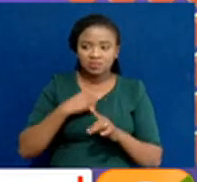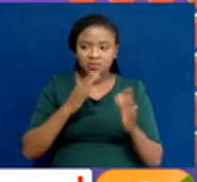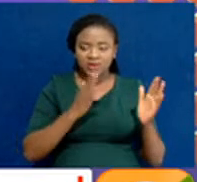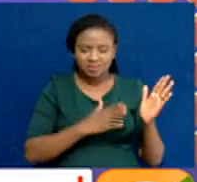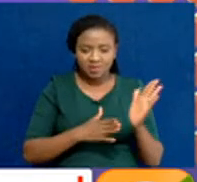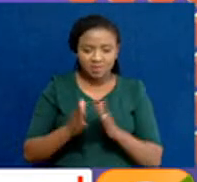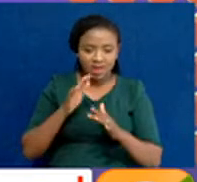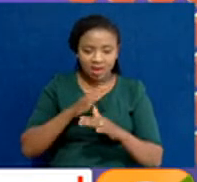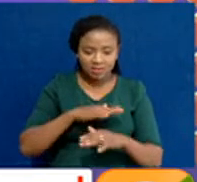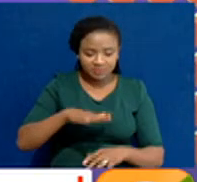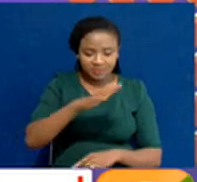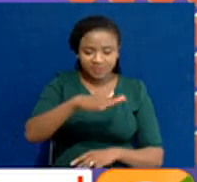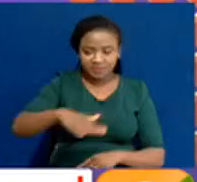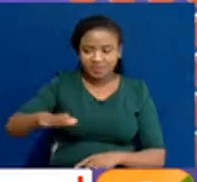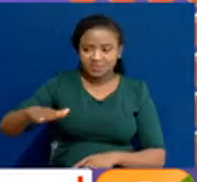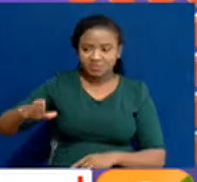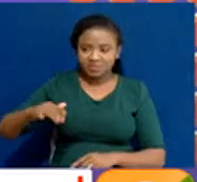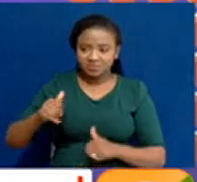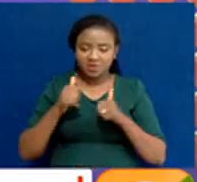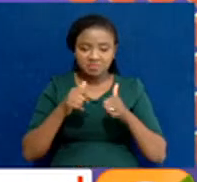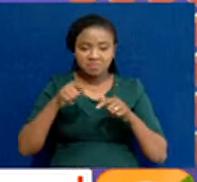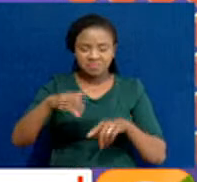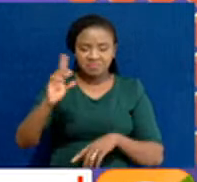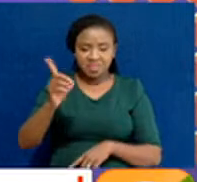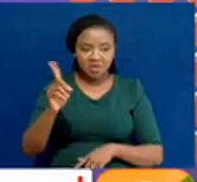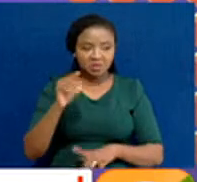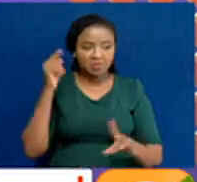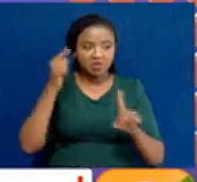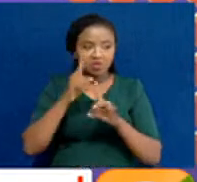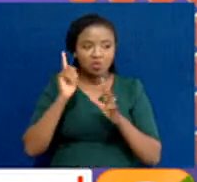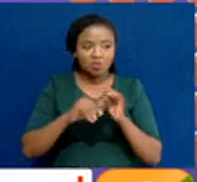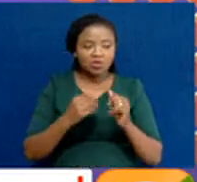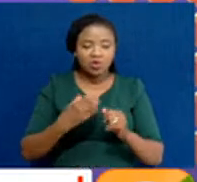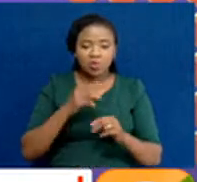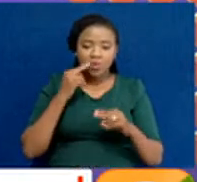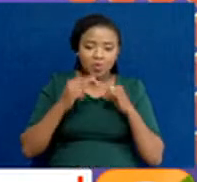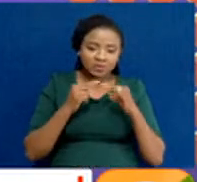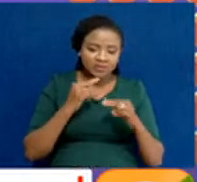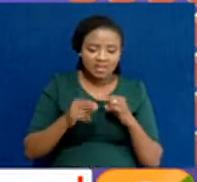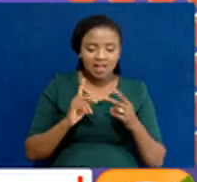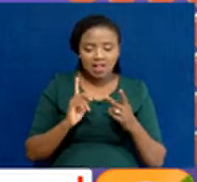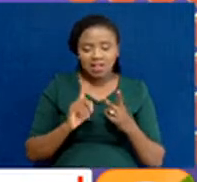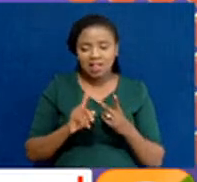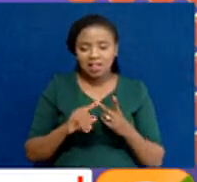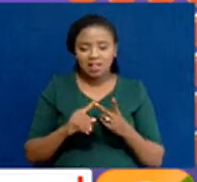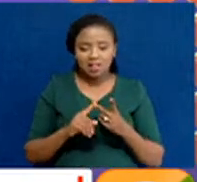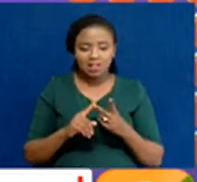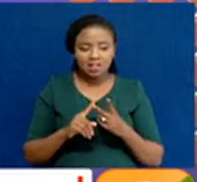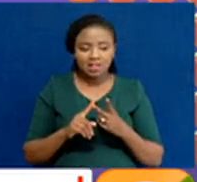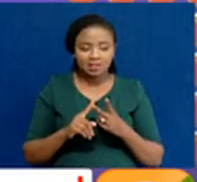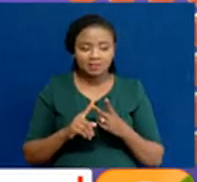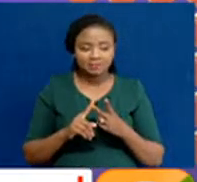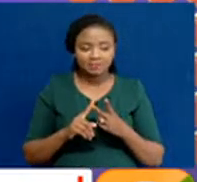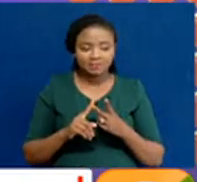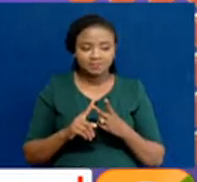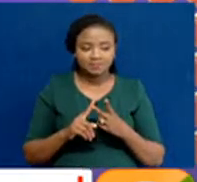the spaces that we have in Nairobi in terms of hotels, in terms of restaurants, and in terms